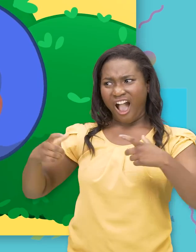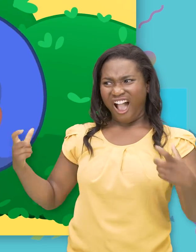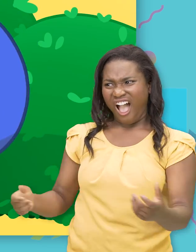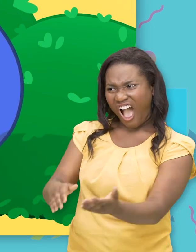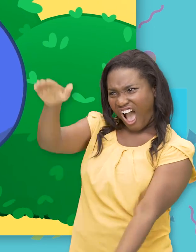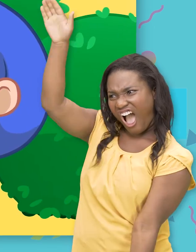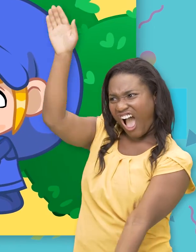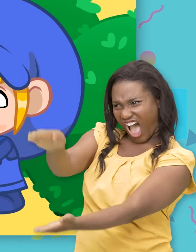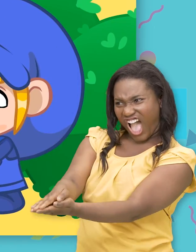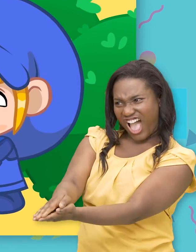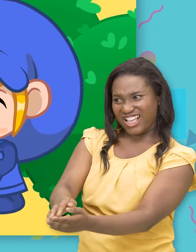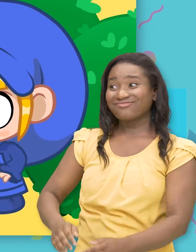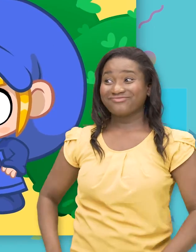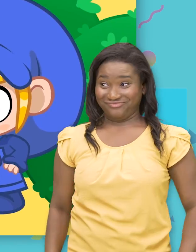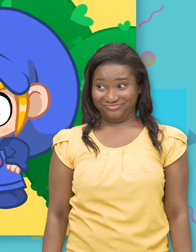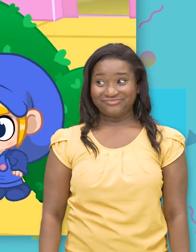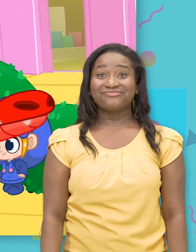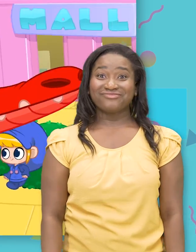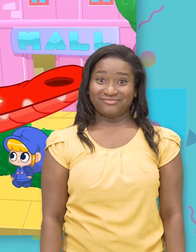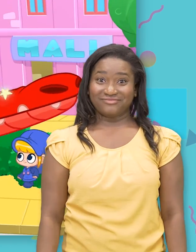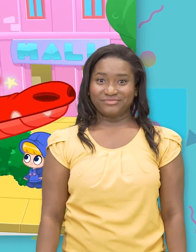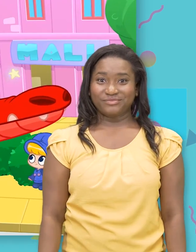big crocodile.